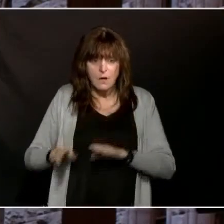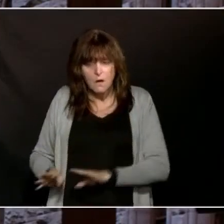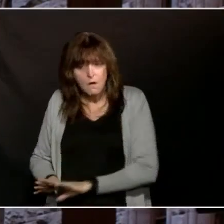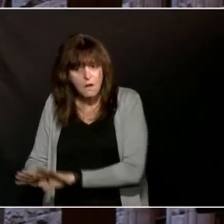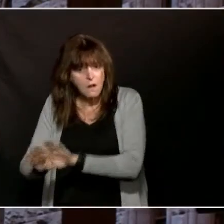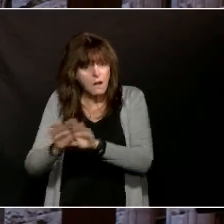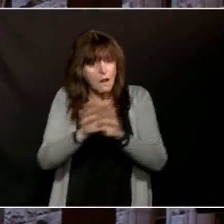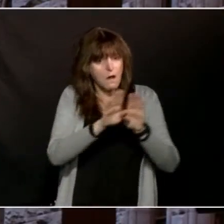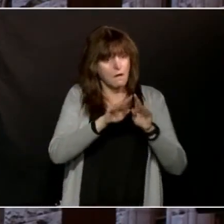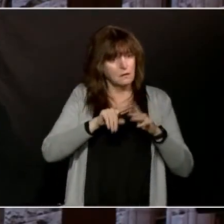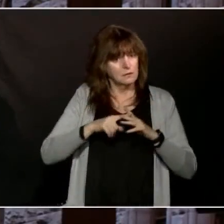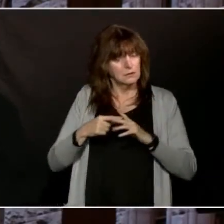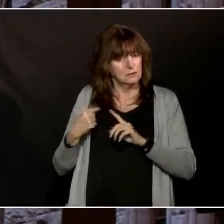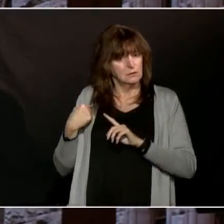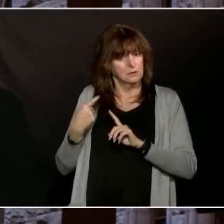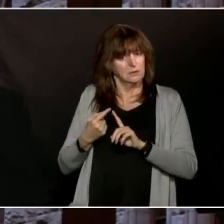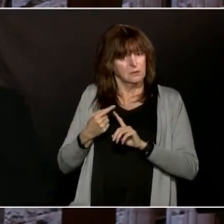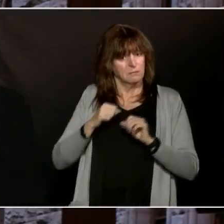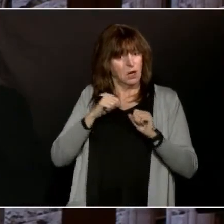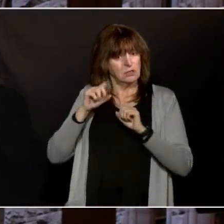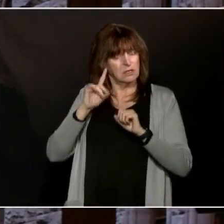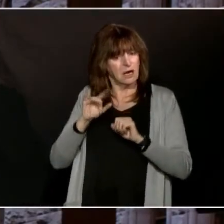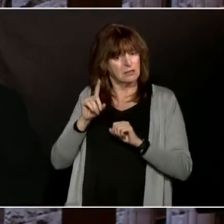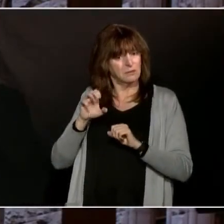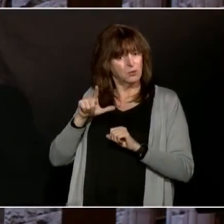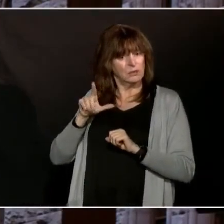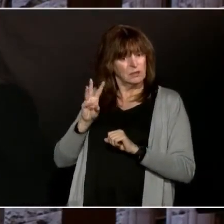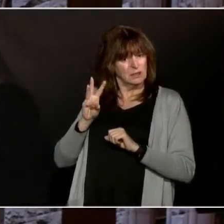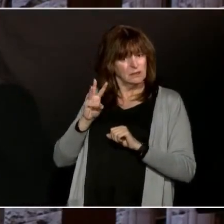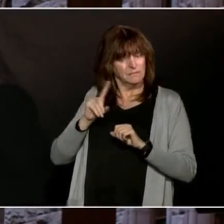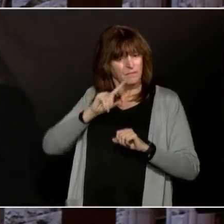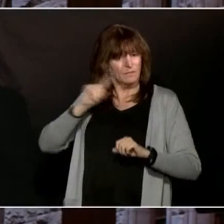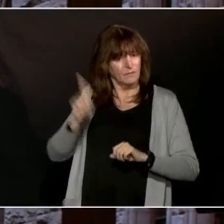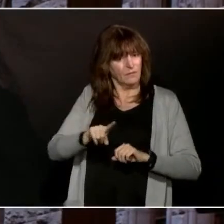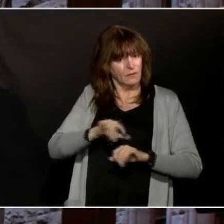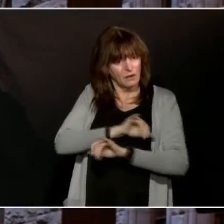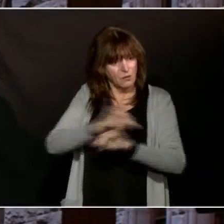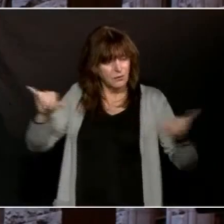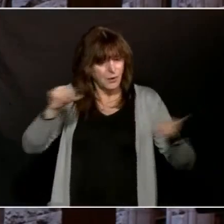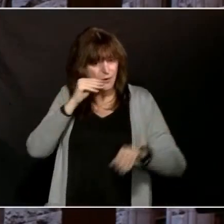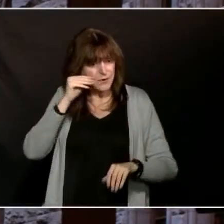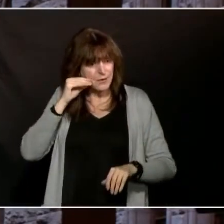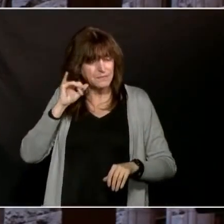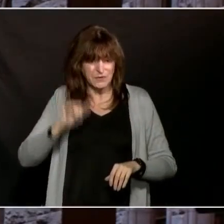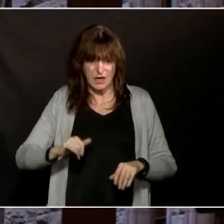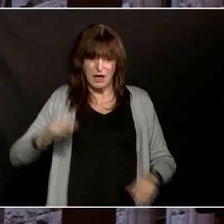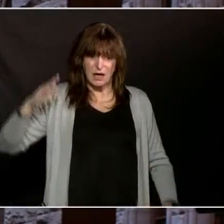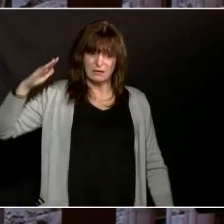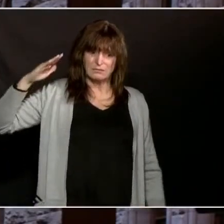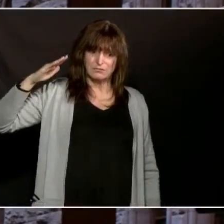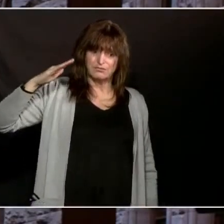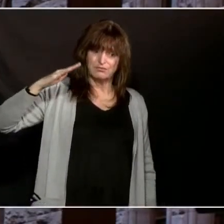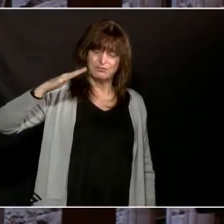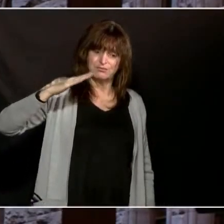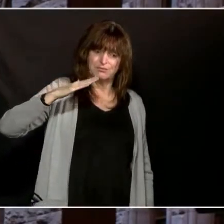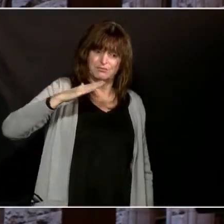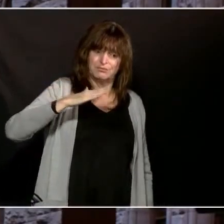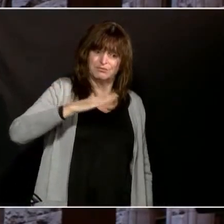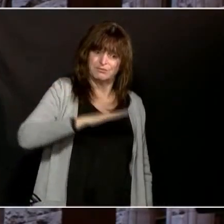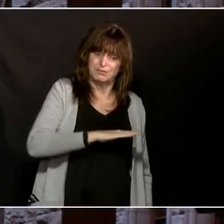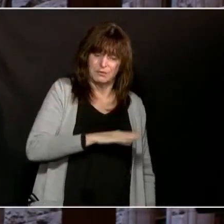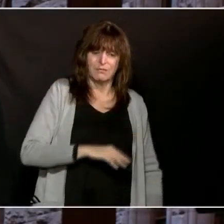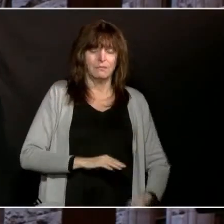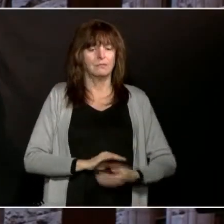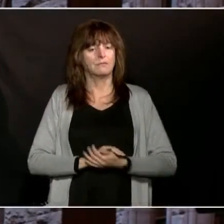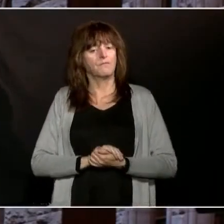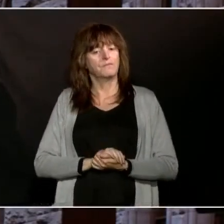us evidence of the impact of it and how important it is to get this number down. How does that affect our other one? Because remember, our purpose in this was to